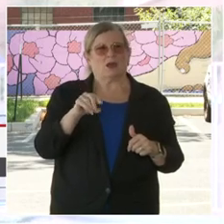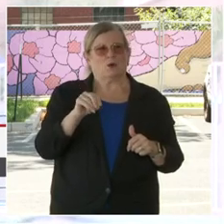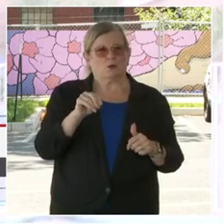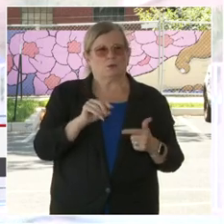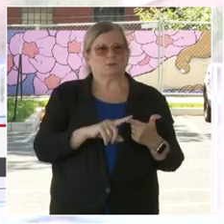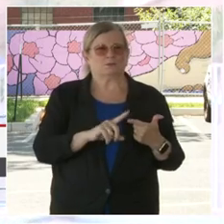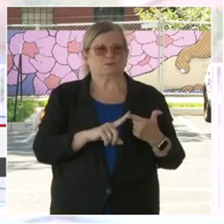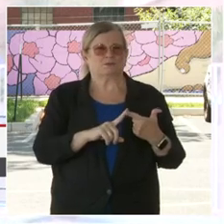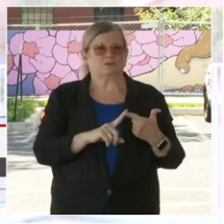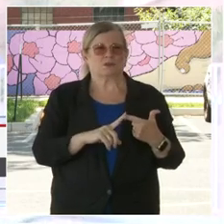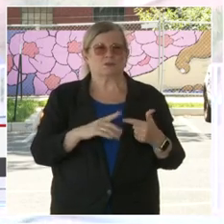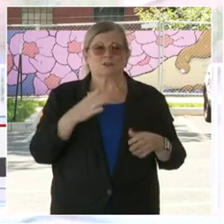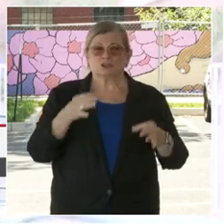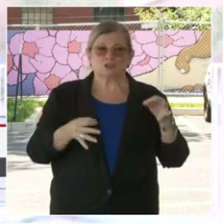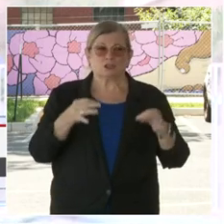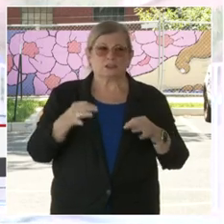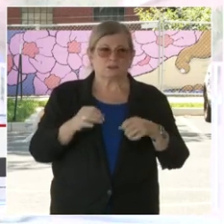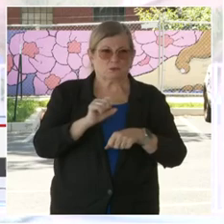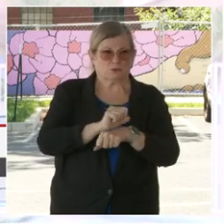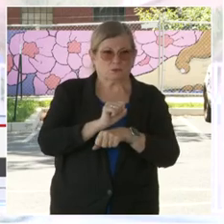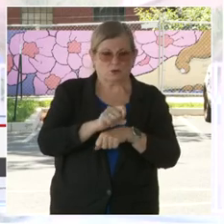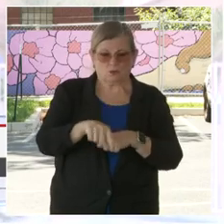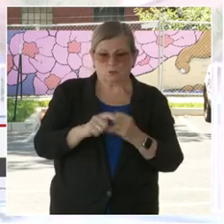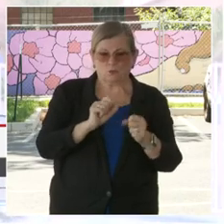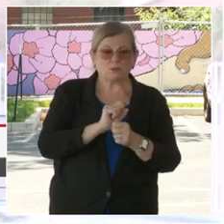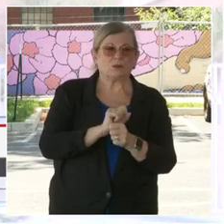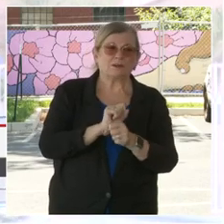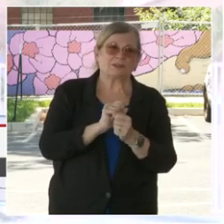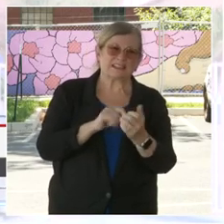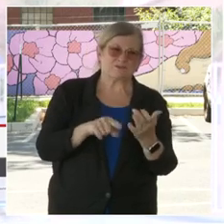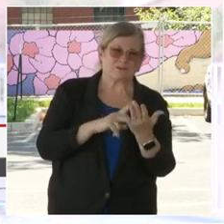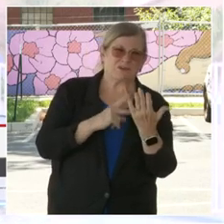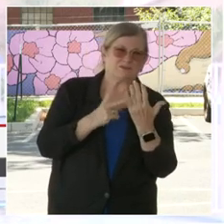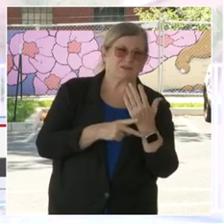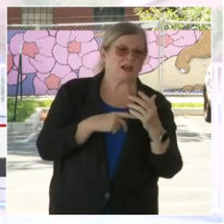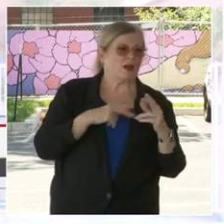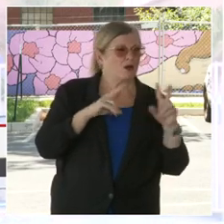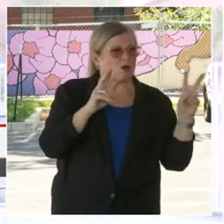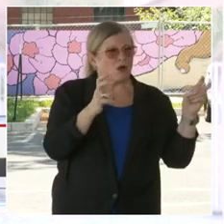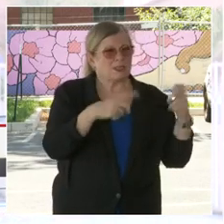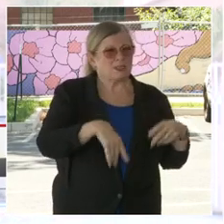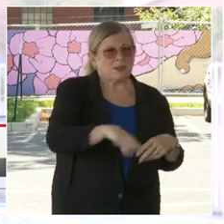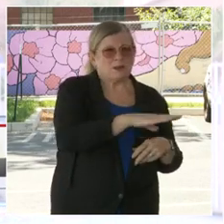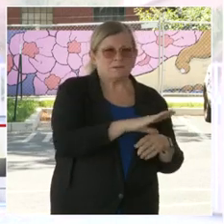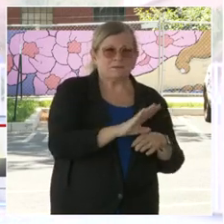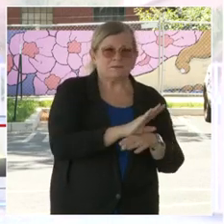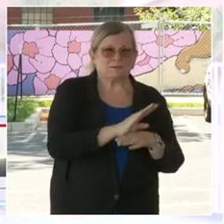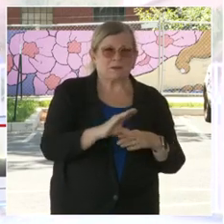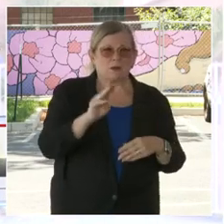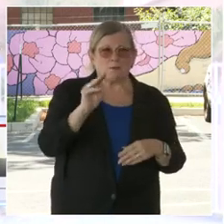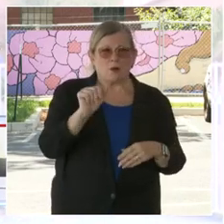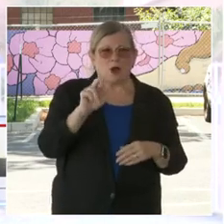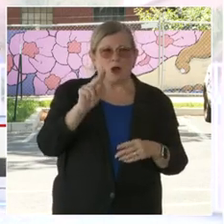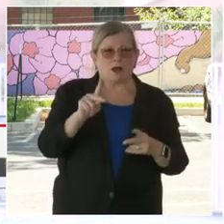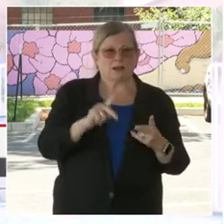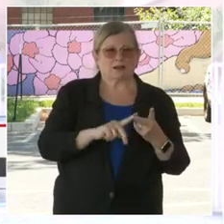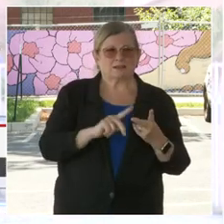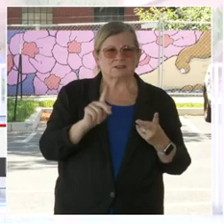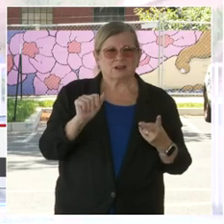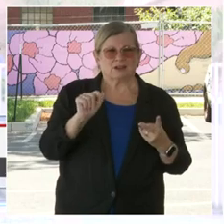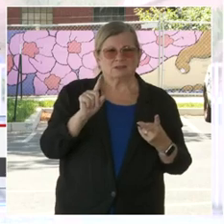Our attorneys who worked on this project, who I so eloquently call them the firm, Mark Alberta and Adarsh